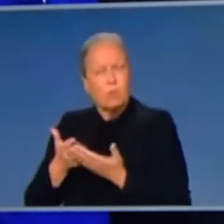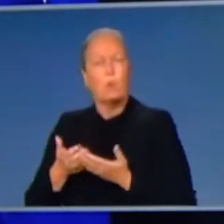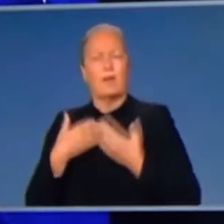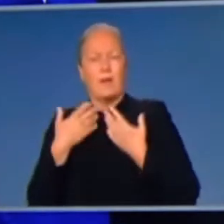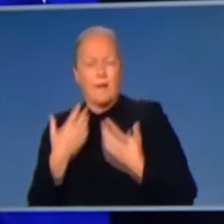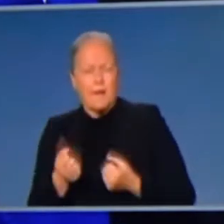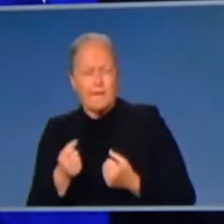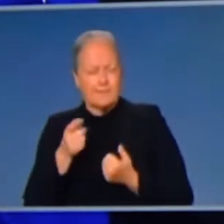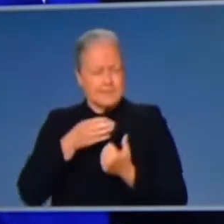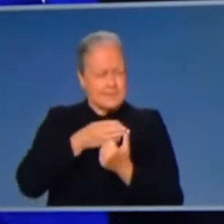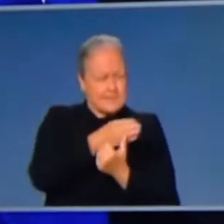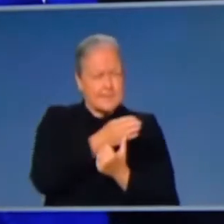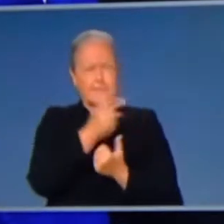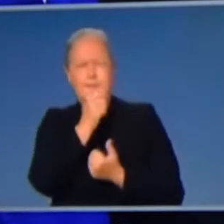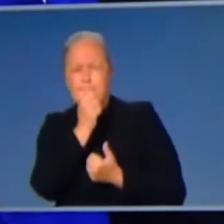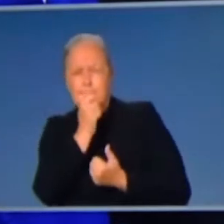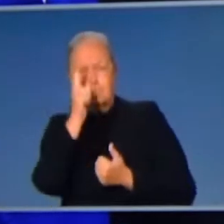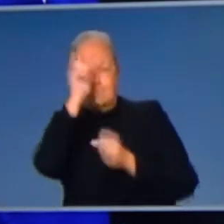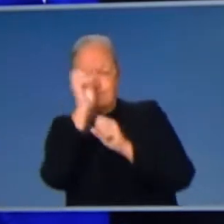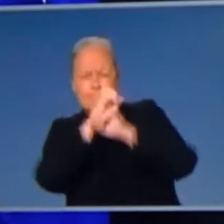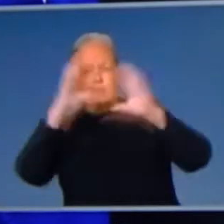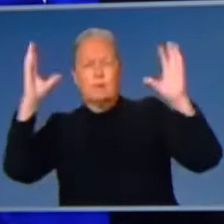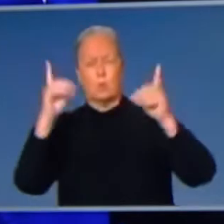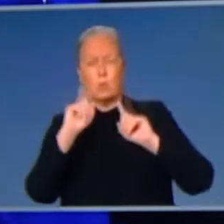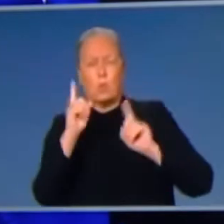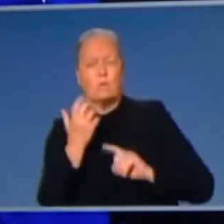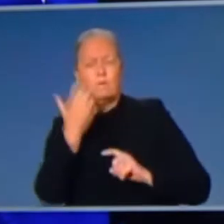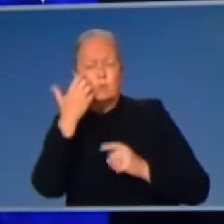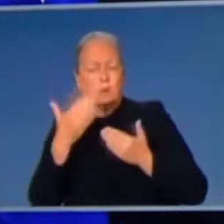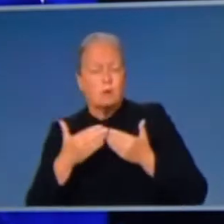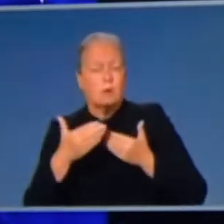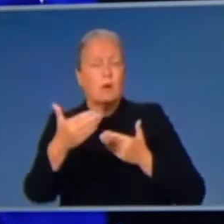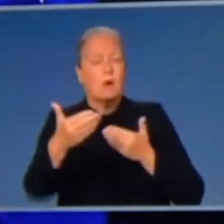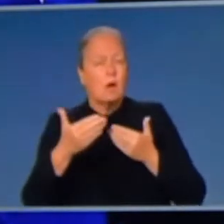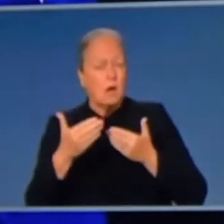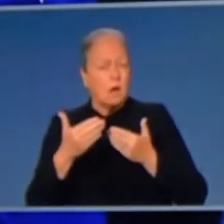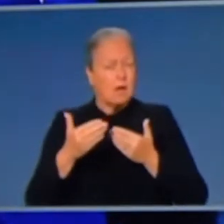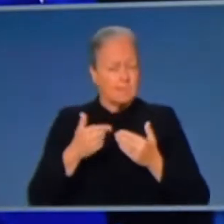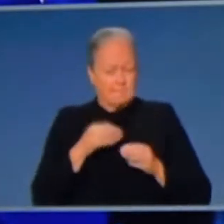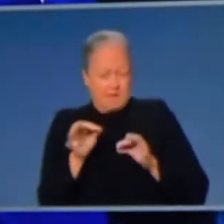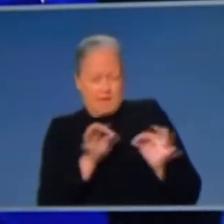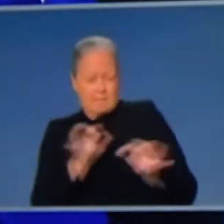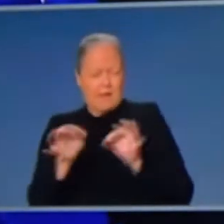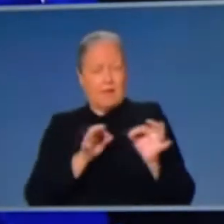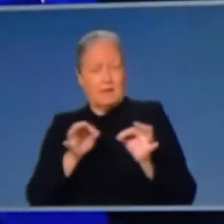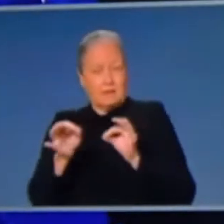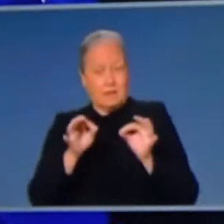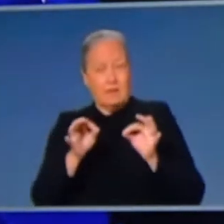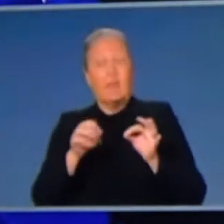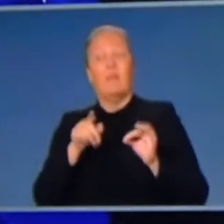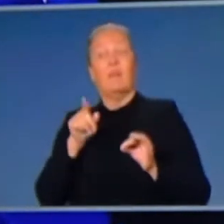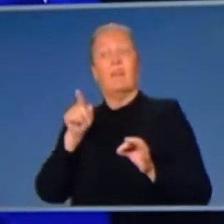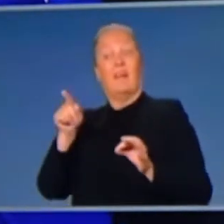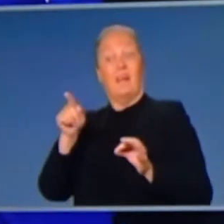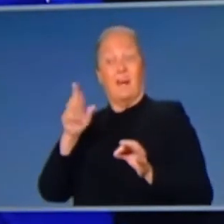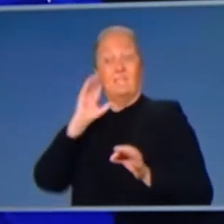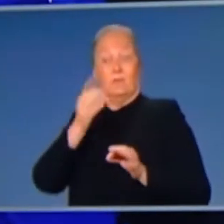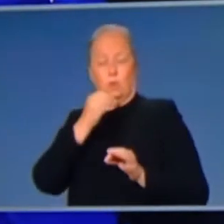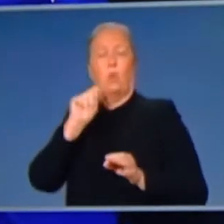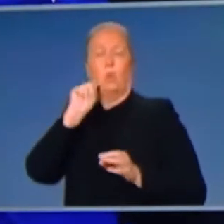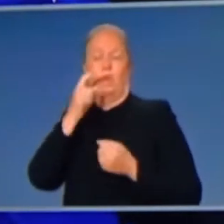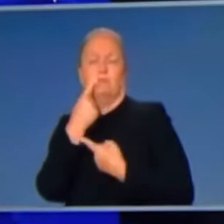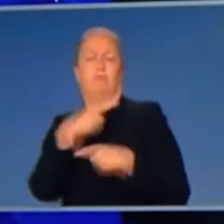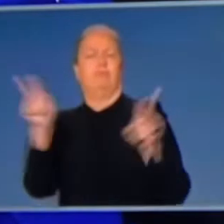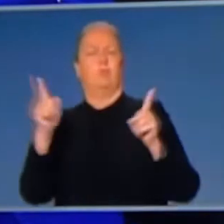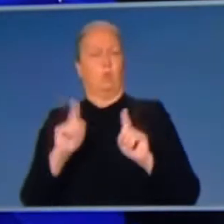that has been undertaken by the Doherty Institute that they will be releasing later today. Professor Murphy will take